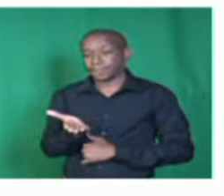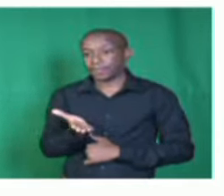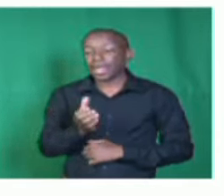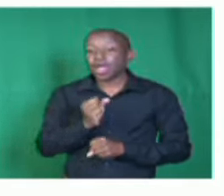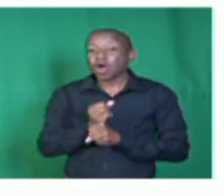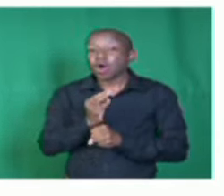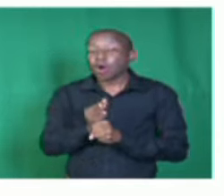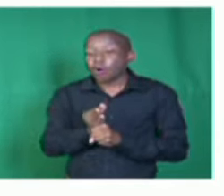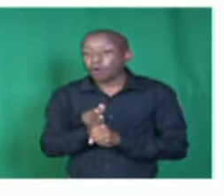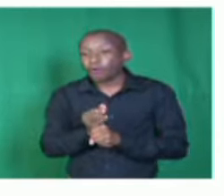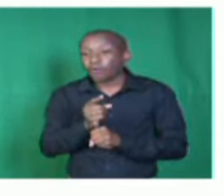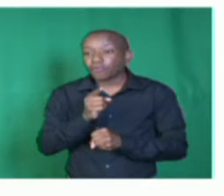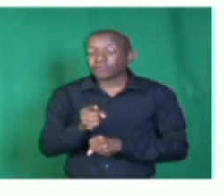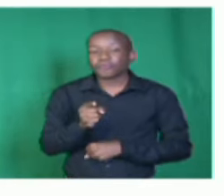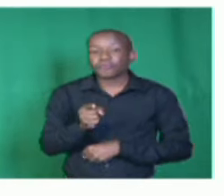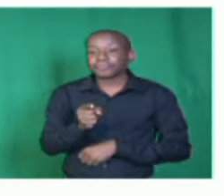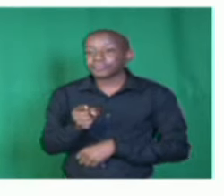of a it is a policy